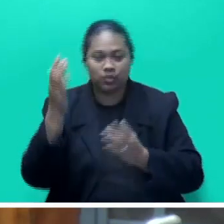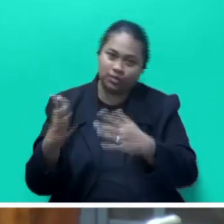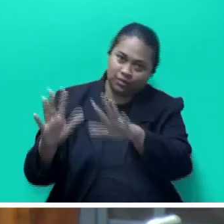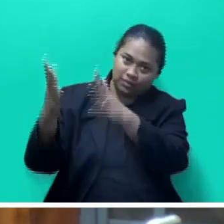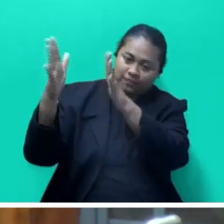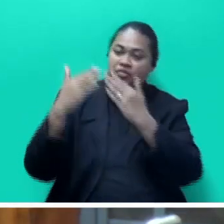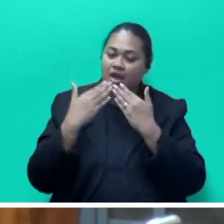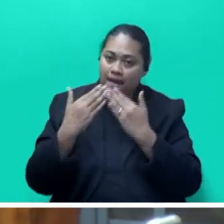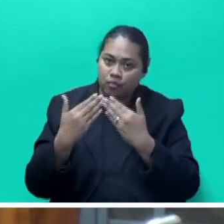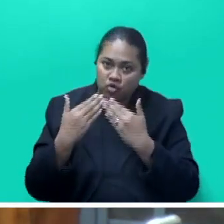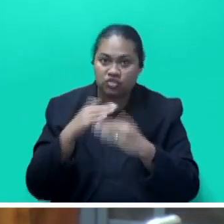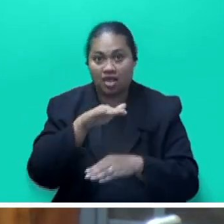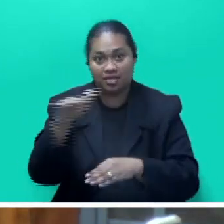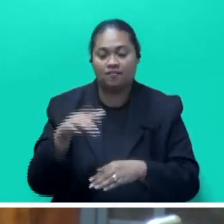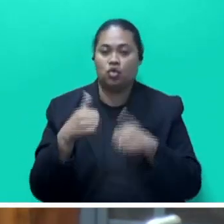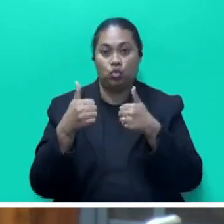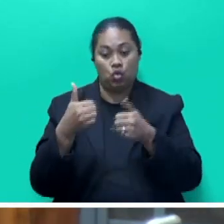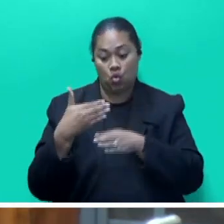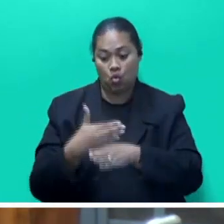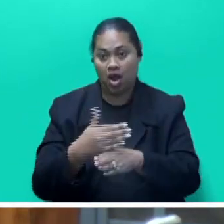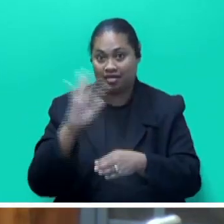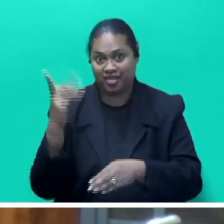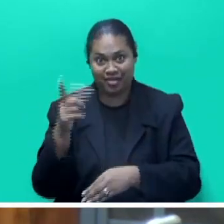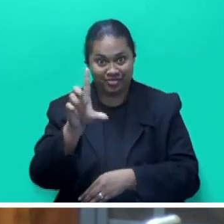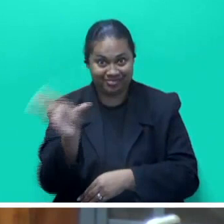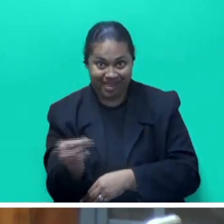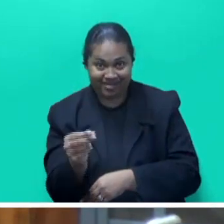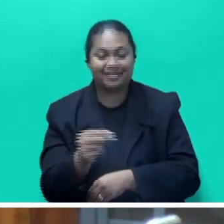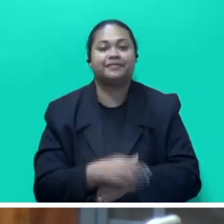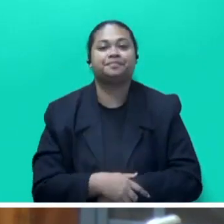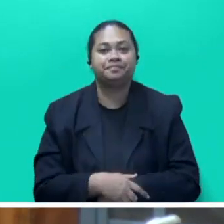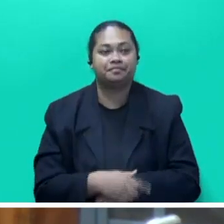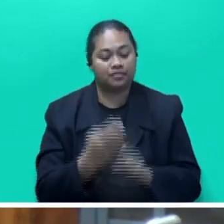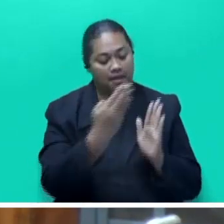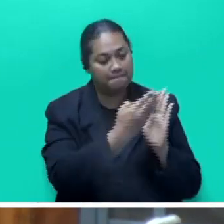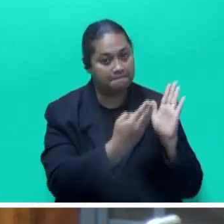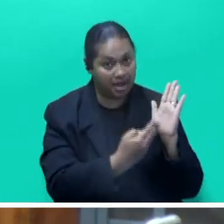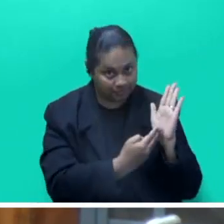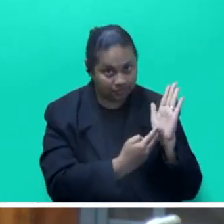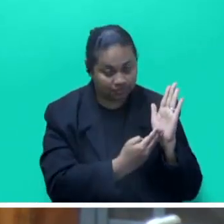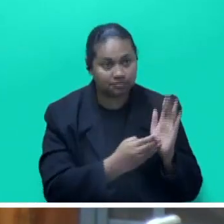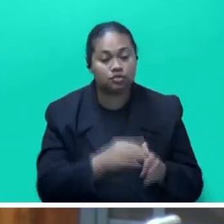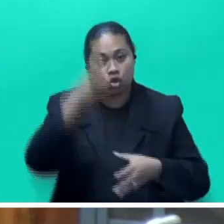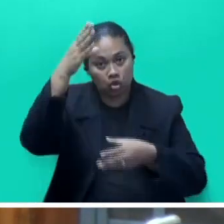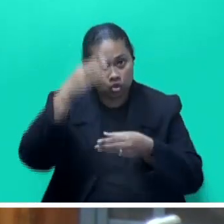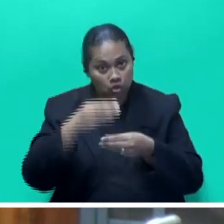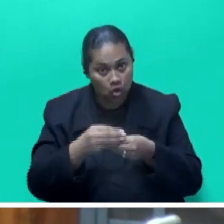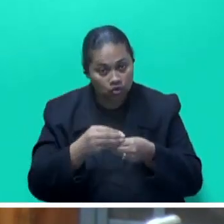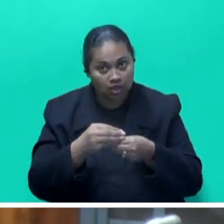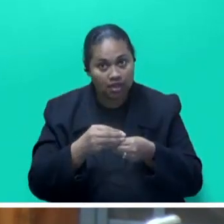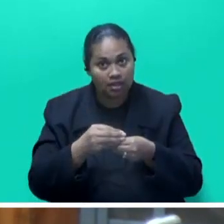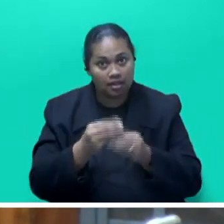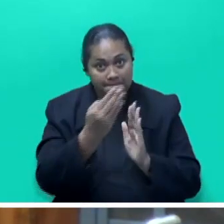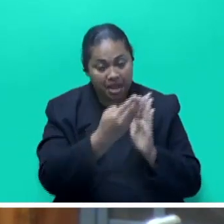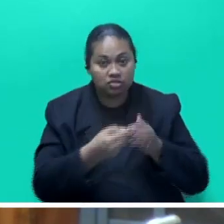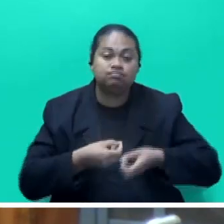vote of gratitude for all the good work that they've done. Budget and logistics, sir. The total budget for the deployment of the Government of